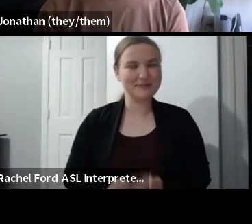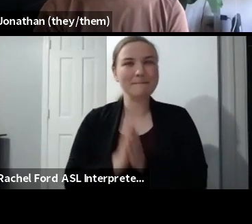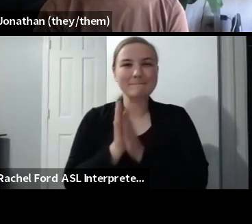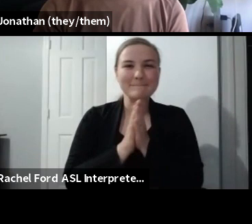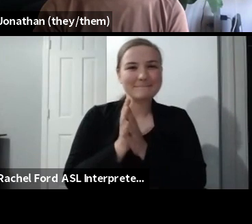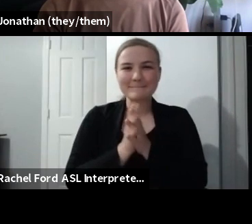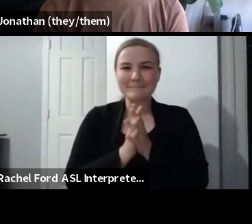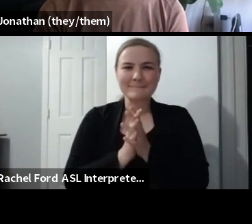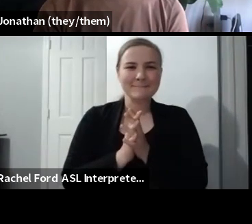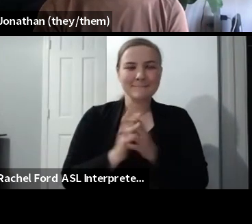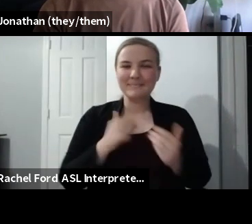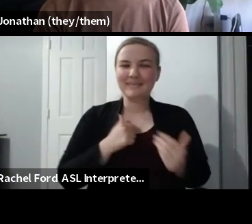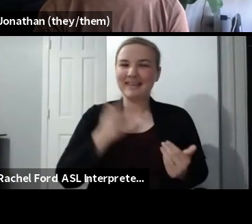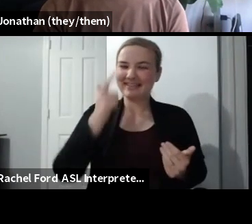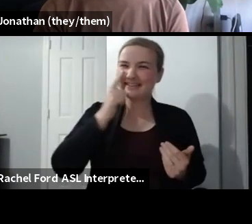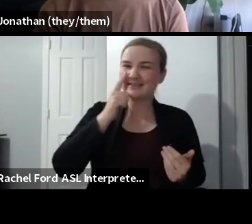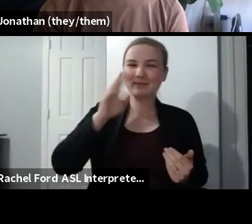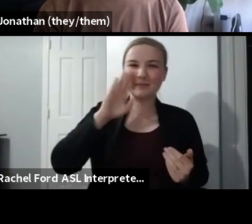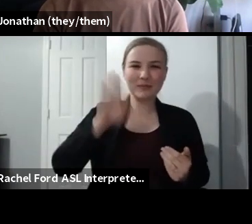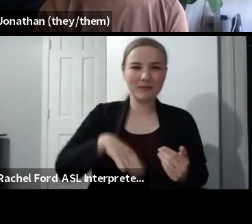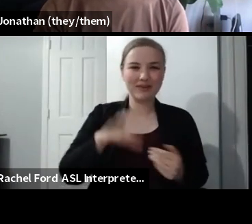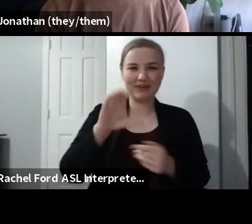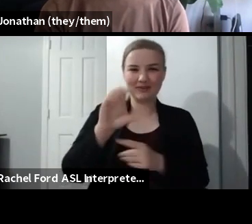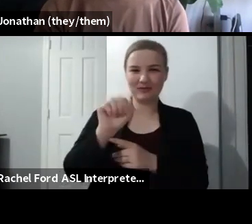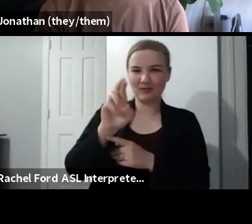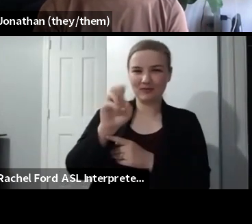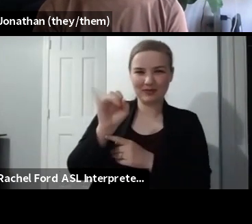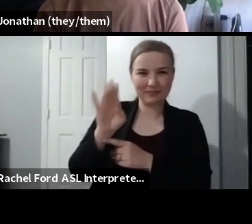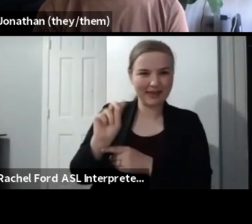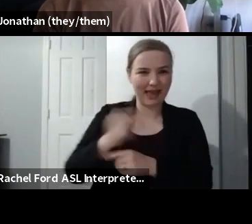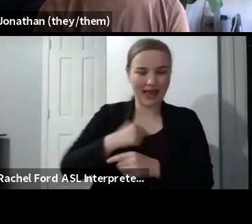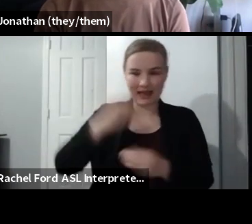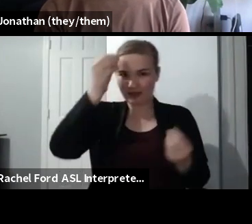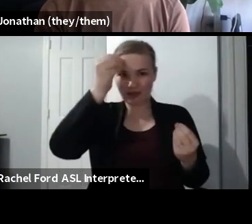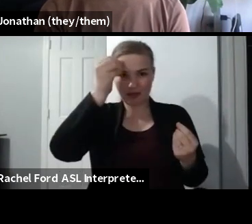I think whenever anybody brings up the Caribbean, I think about the people.